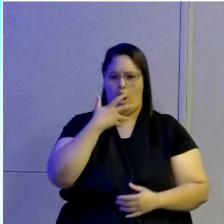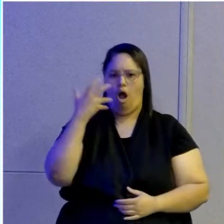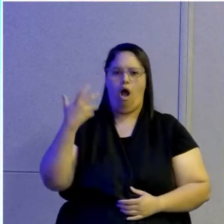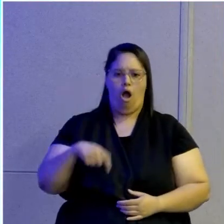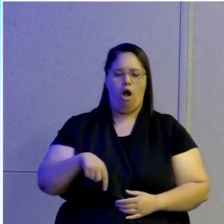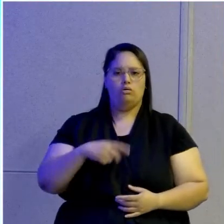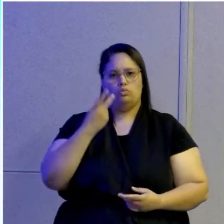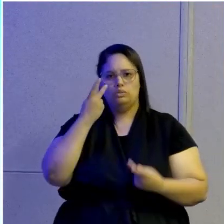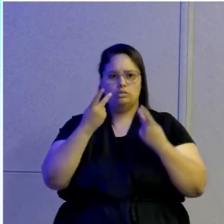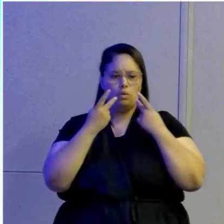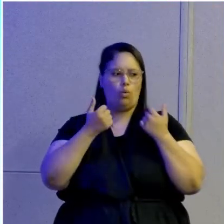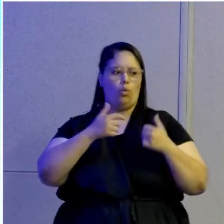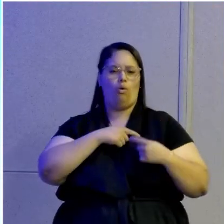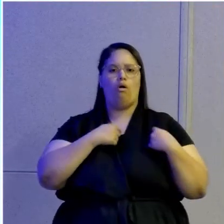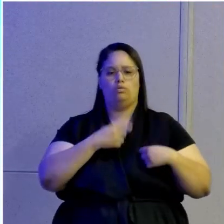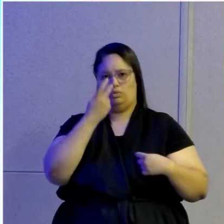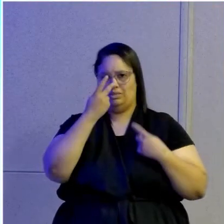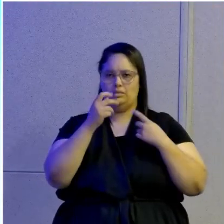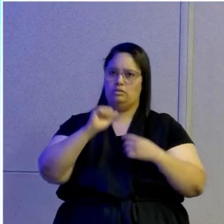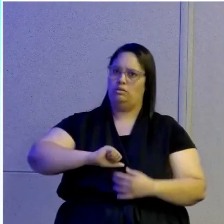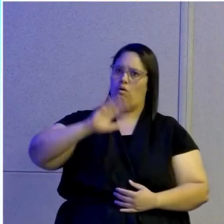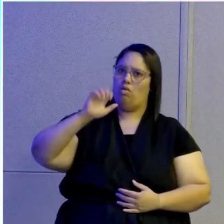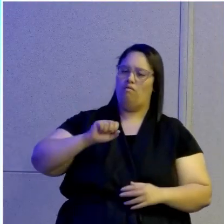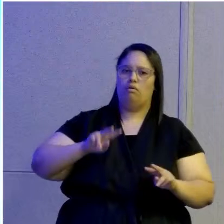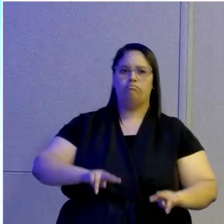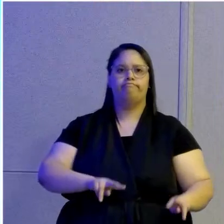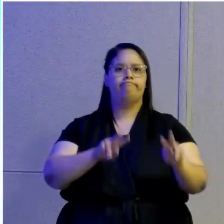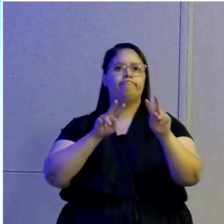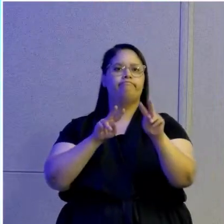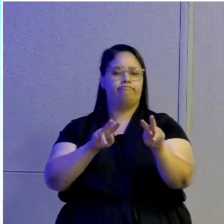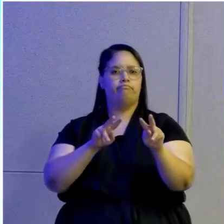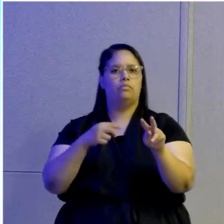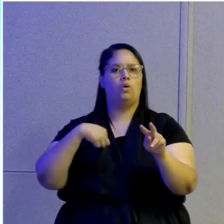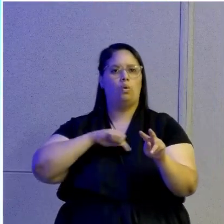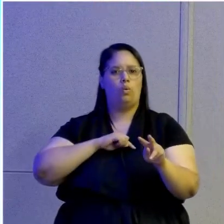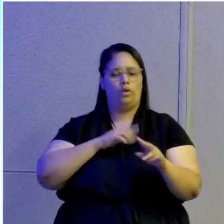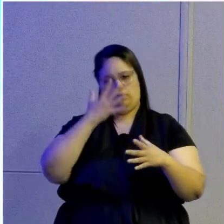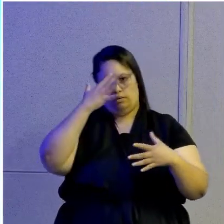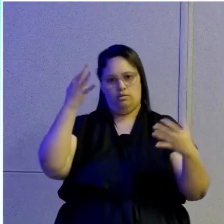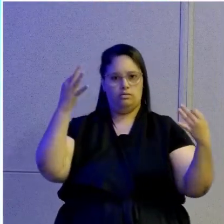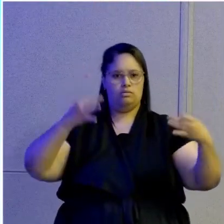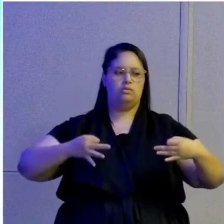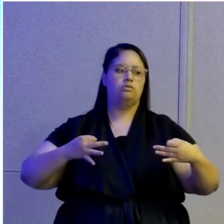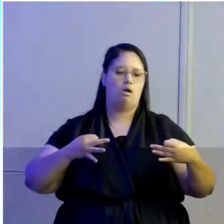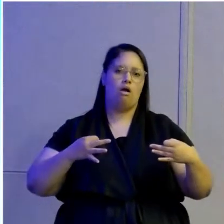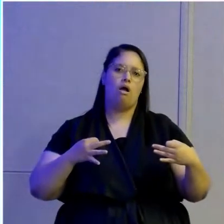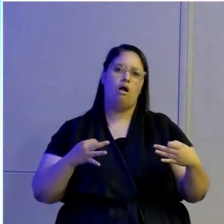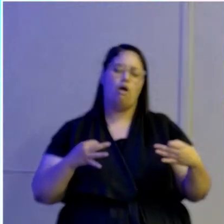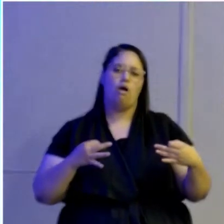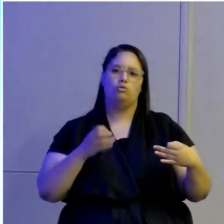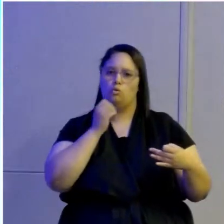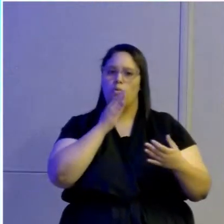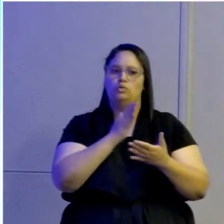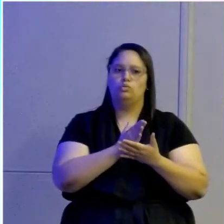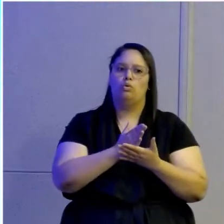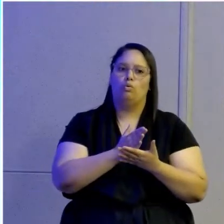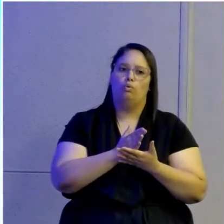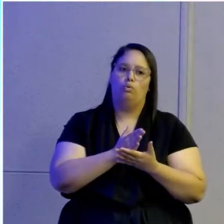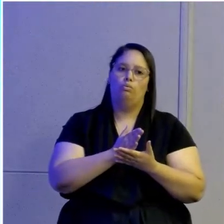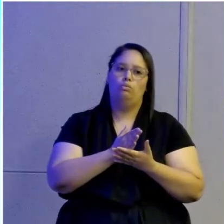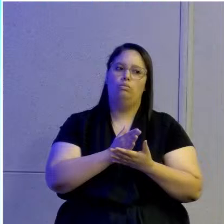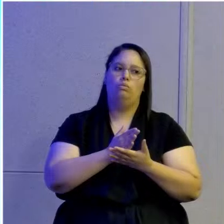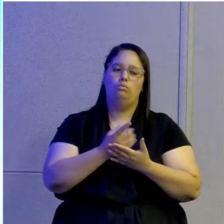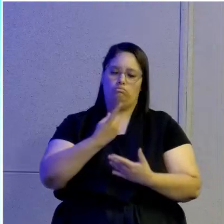say, as South Africa, we made that decision of making sure that we